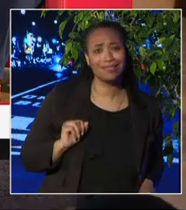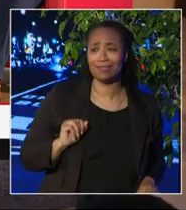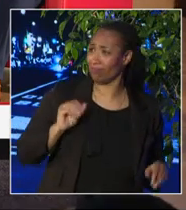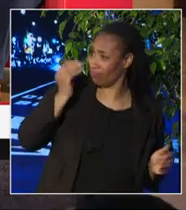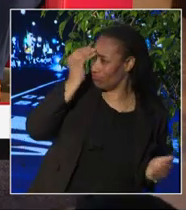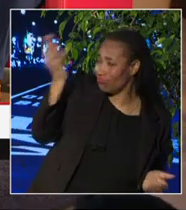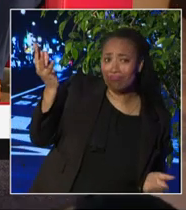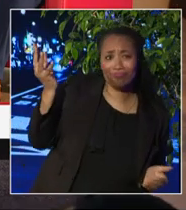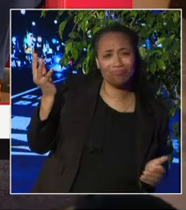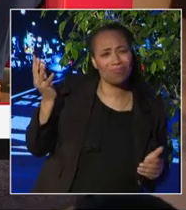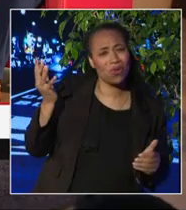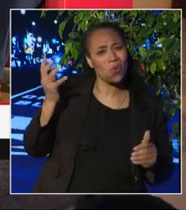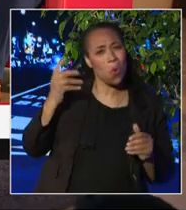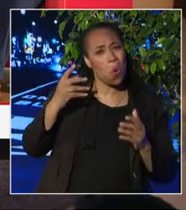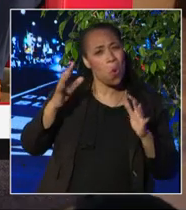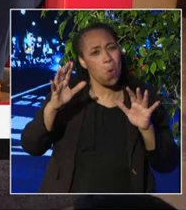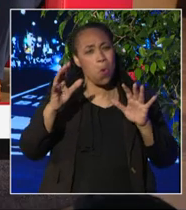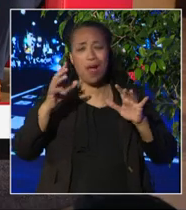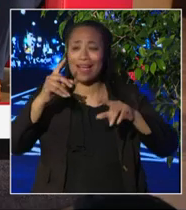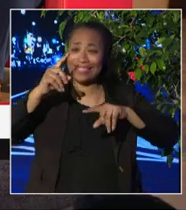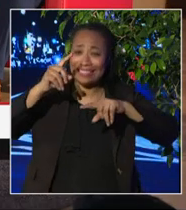various levels of